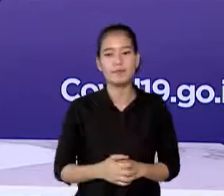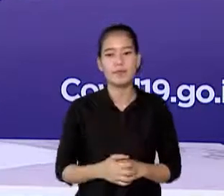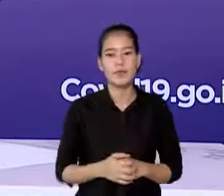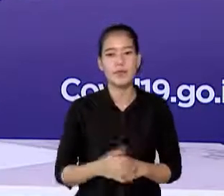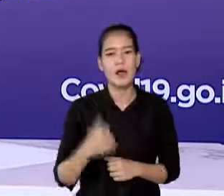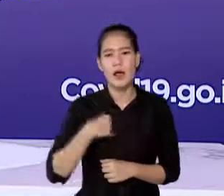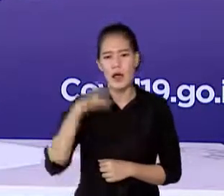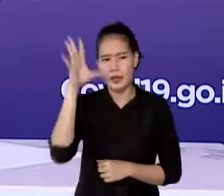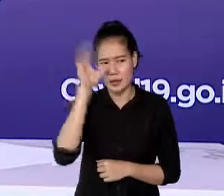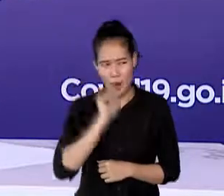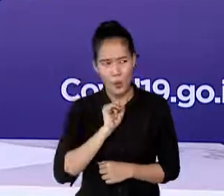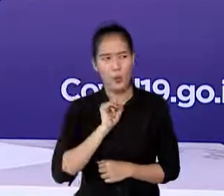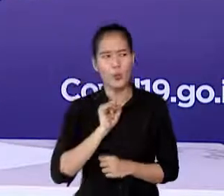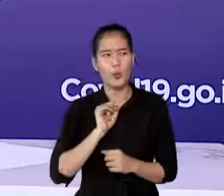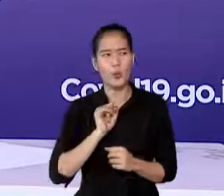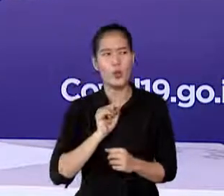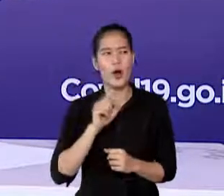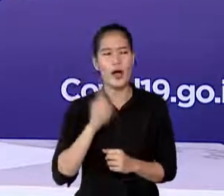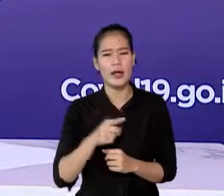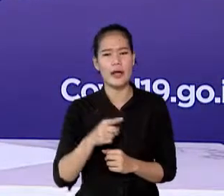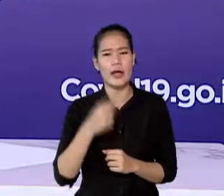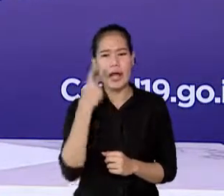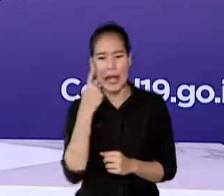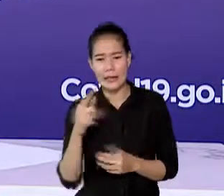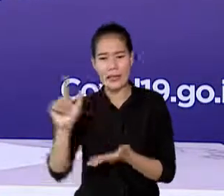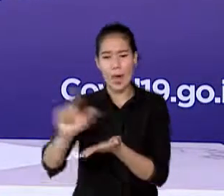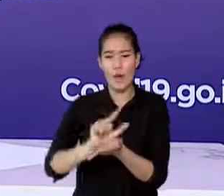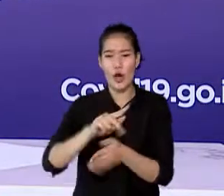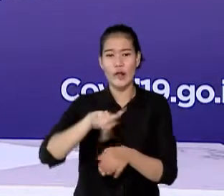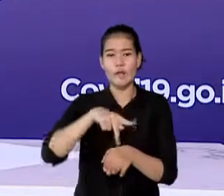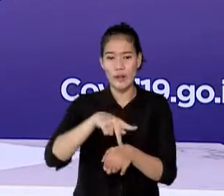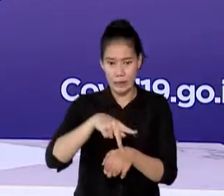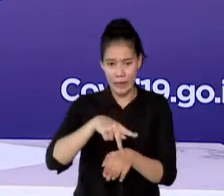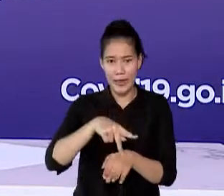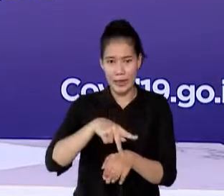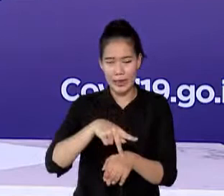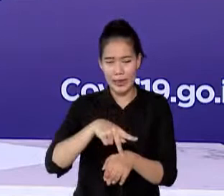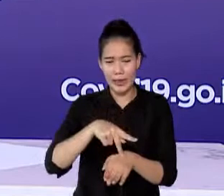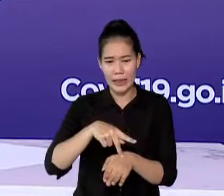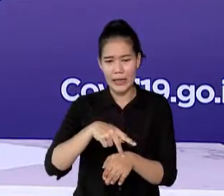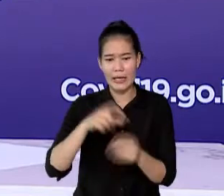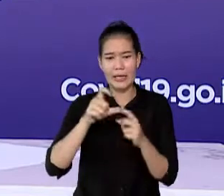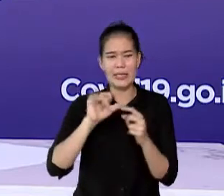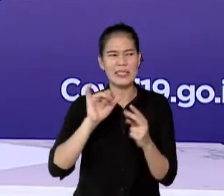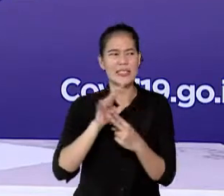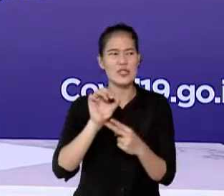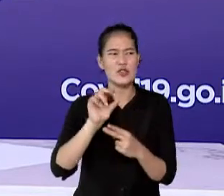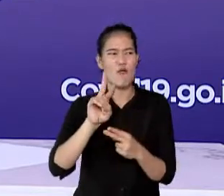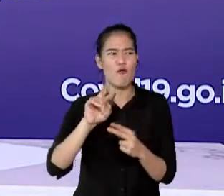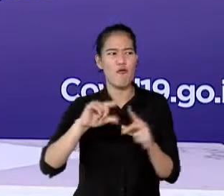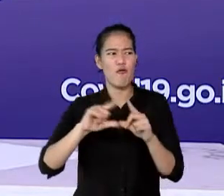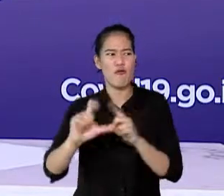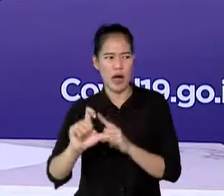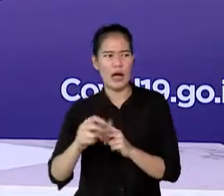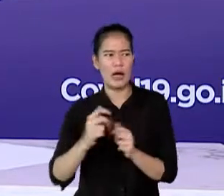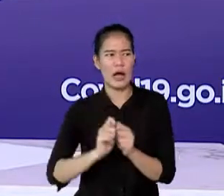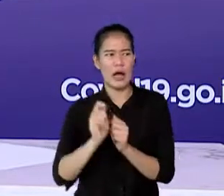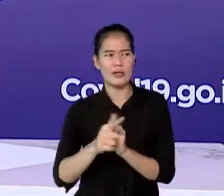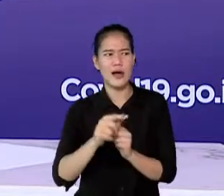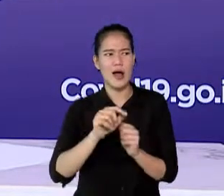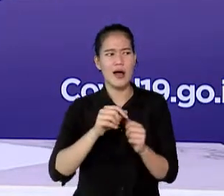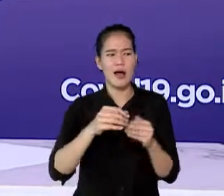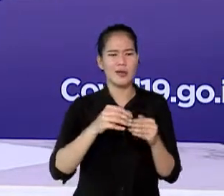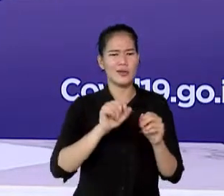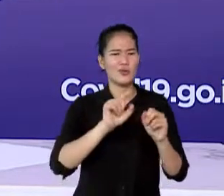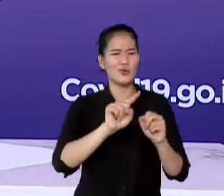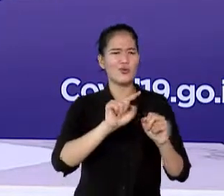I understand from a recent Philippine report that Sinovac cost US $17 a shot.